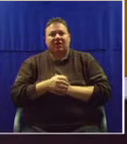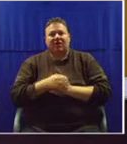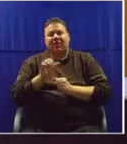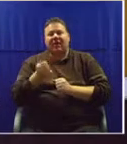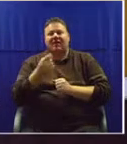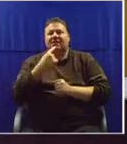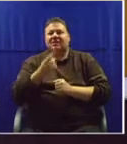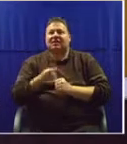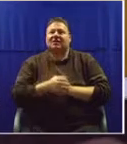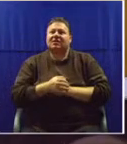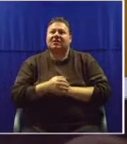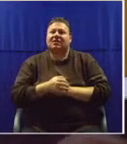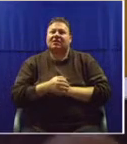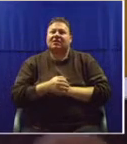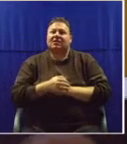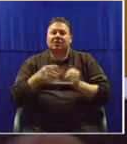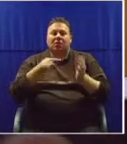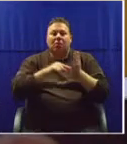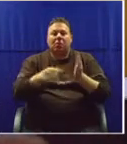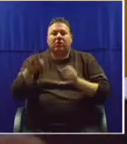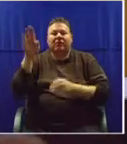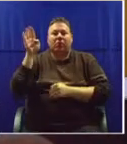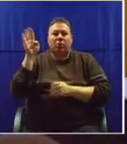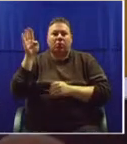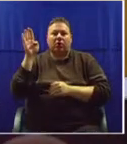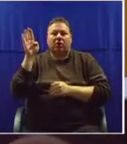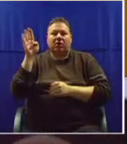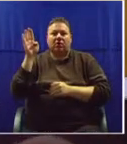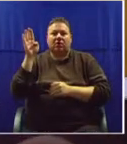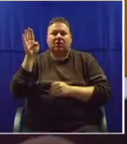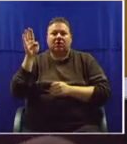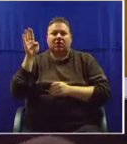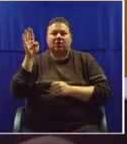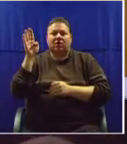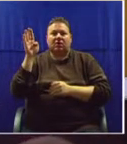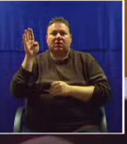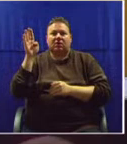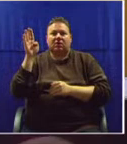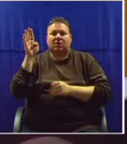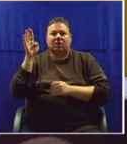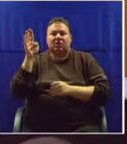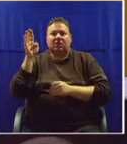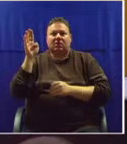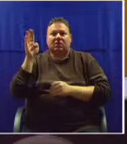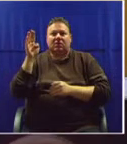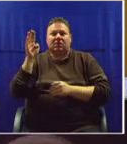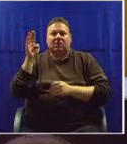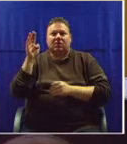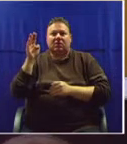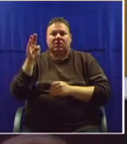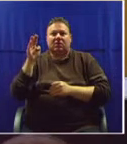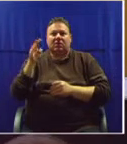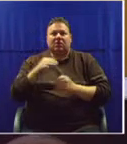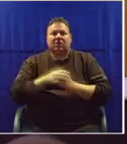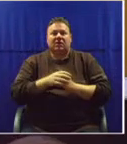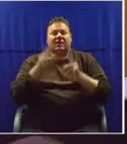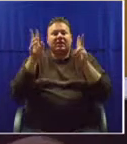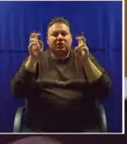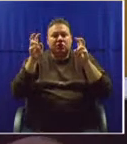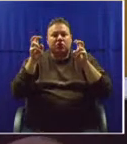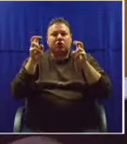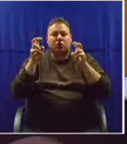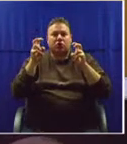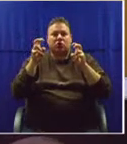says a point of order must be confined only to a matter of